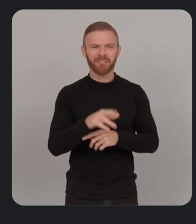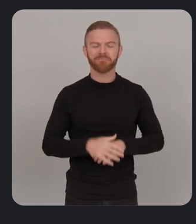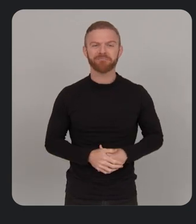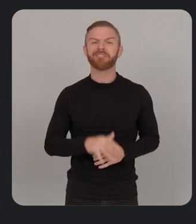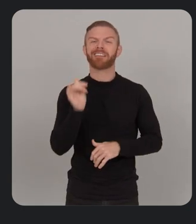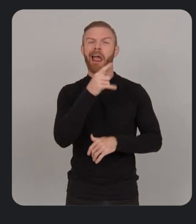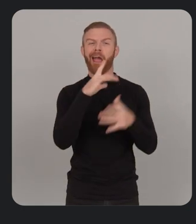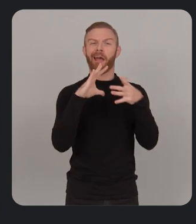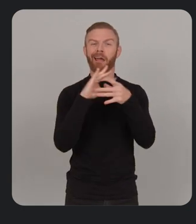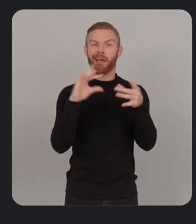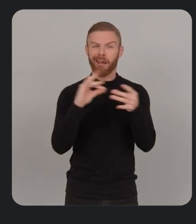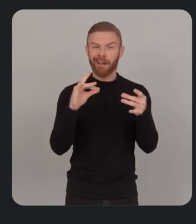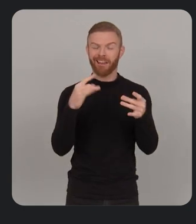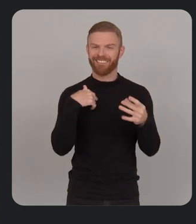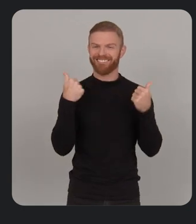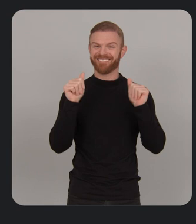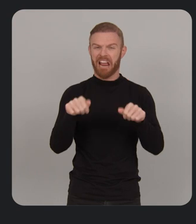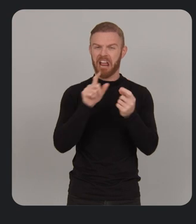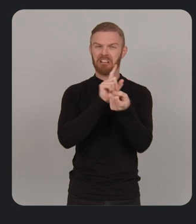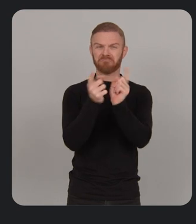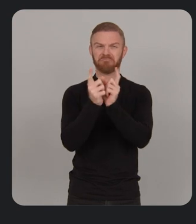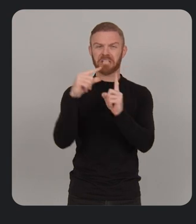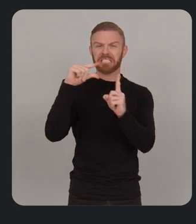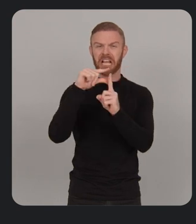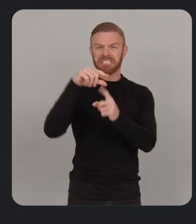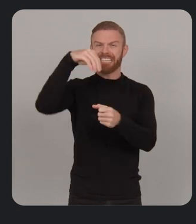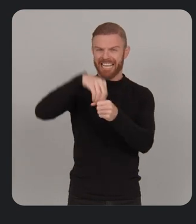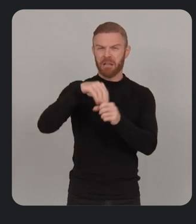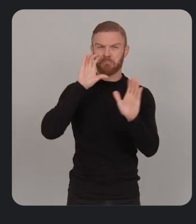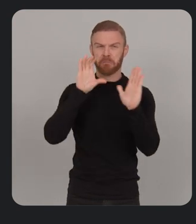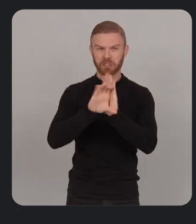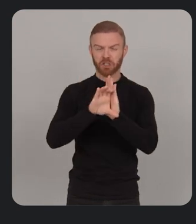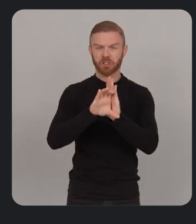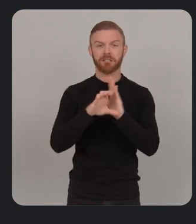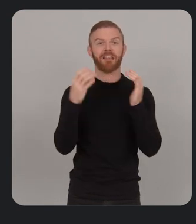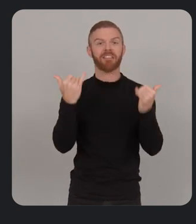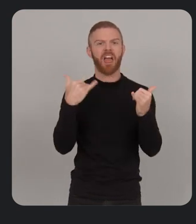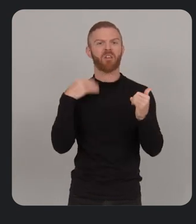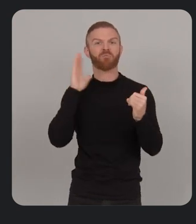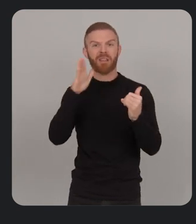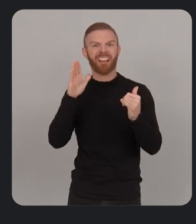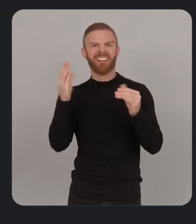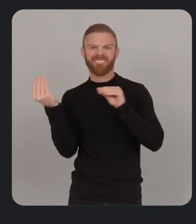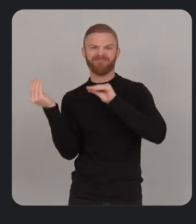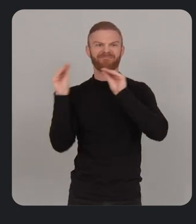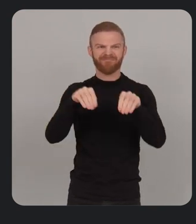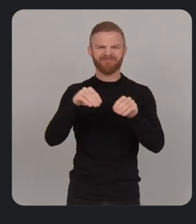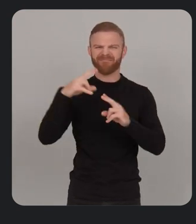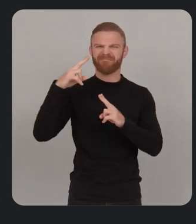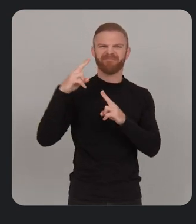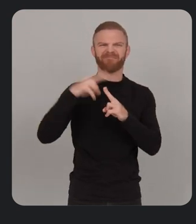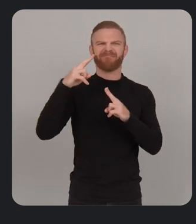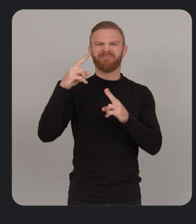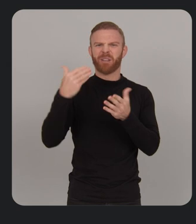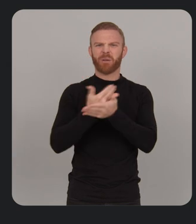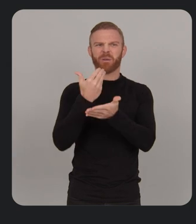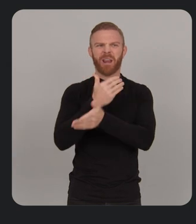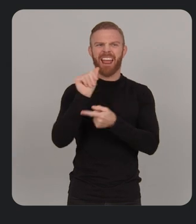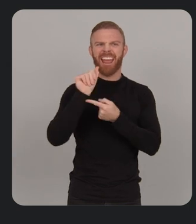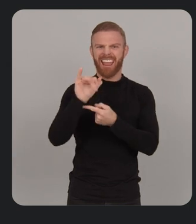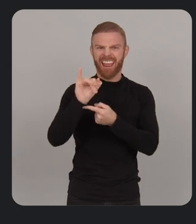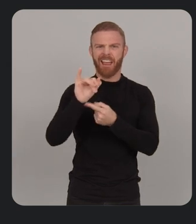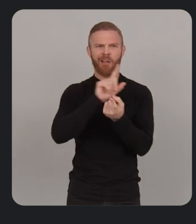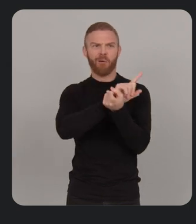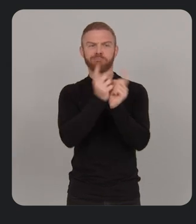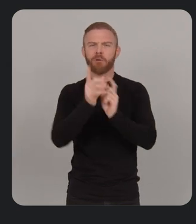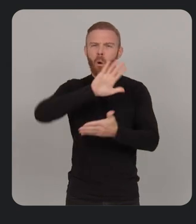mentioned, we can already translate text in pictures, but now we're applying state-of-the-art AI to